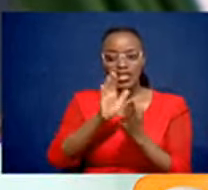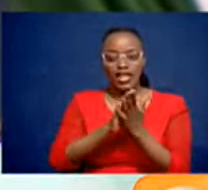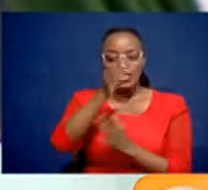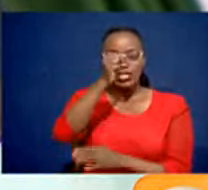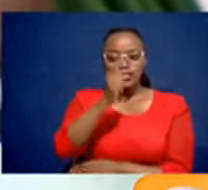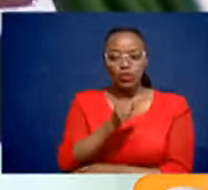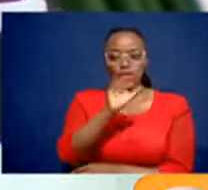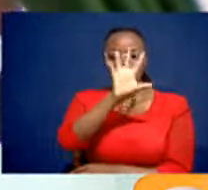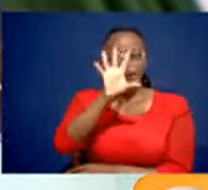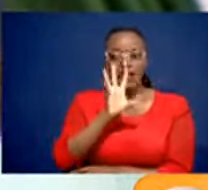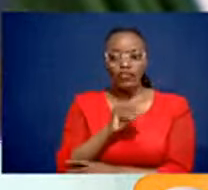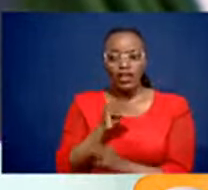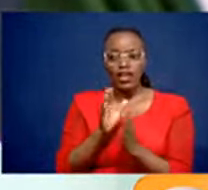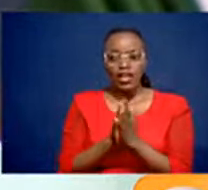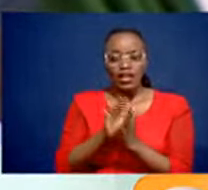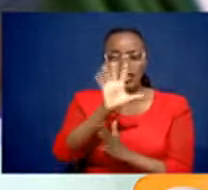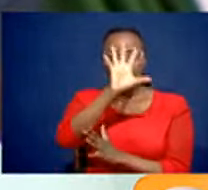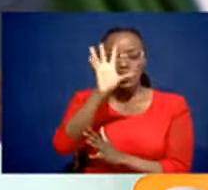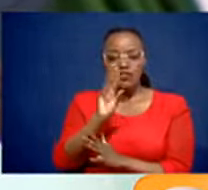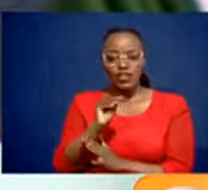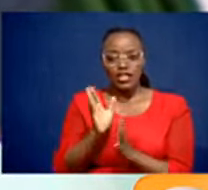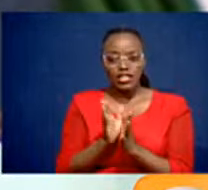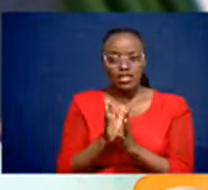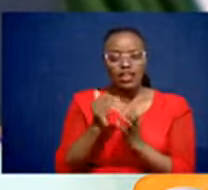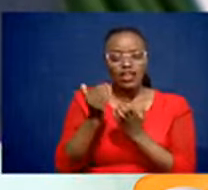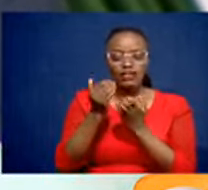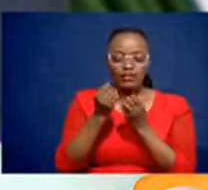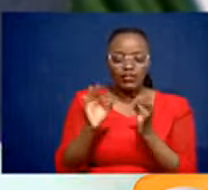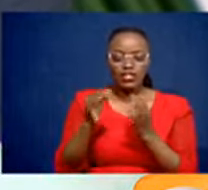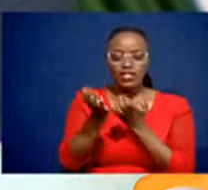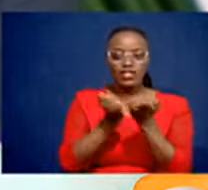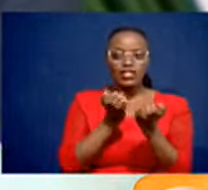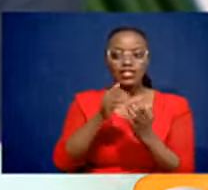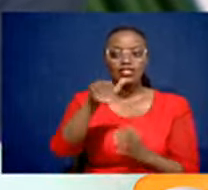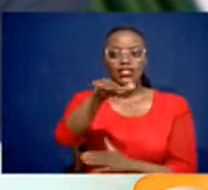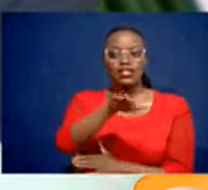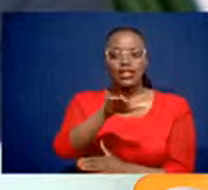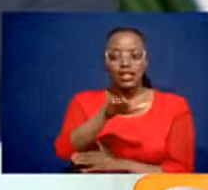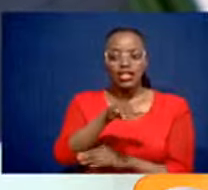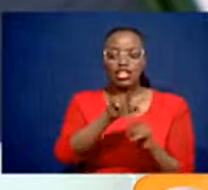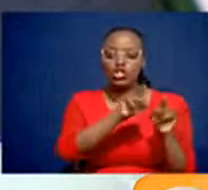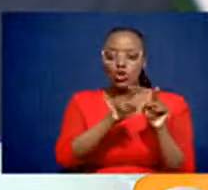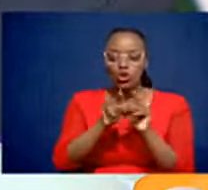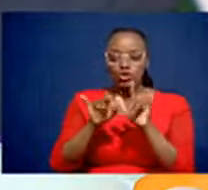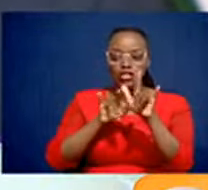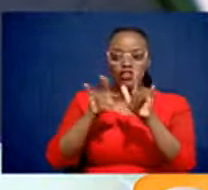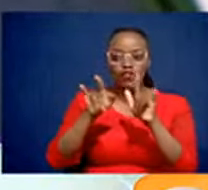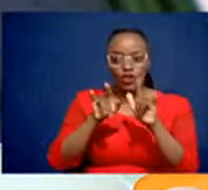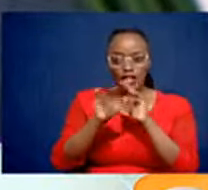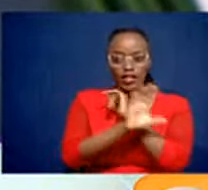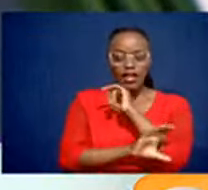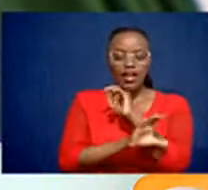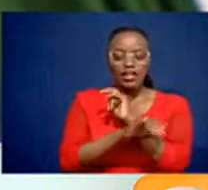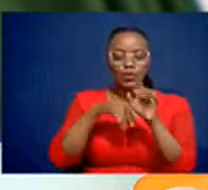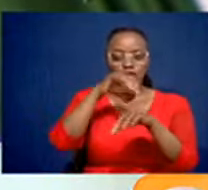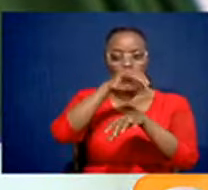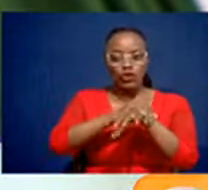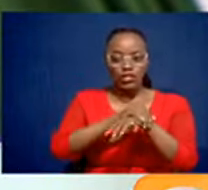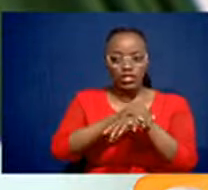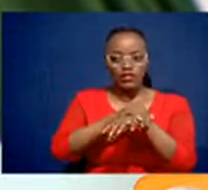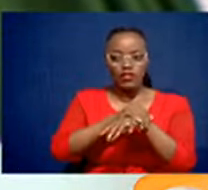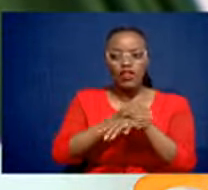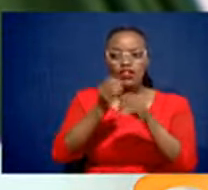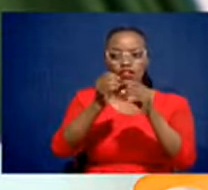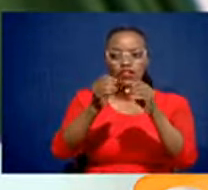Southern Africa, and the Africa Continental Free Trade Area. Further abroad, we have secured